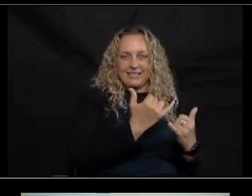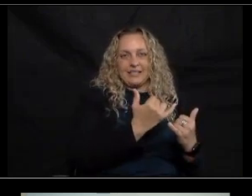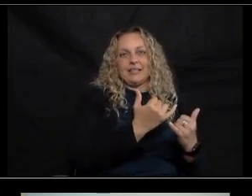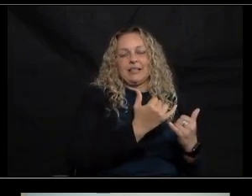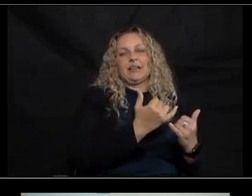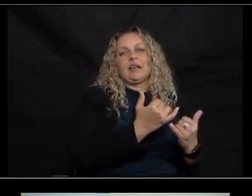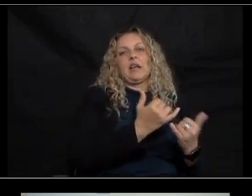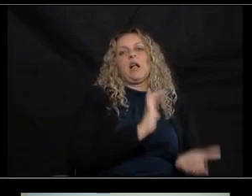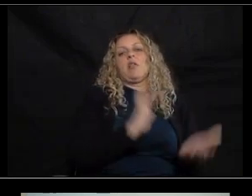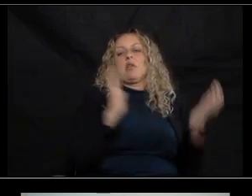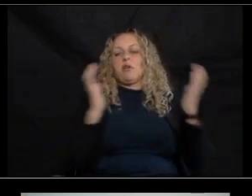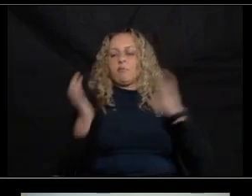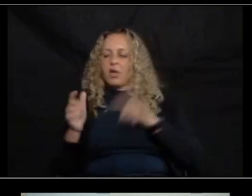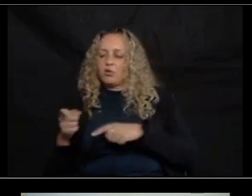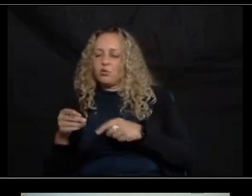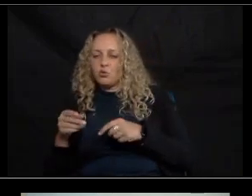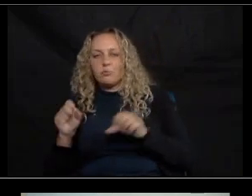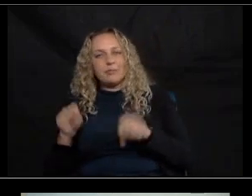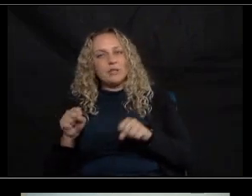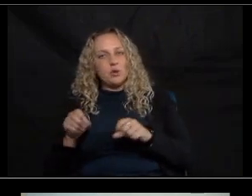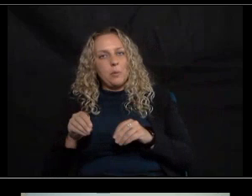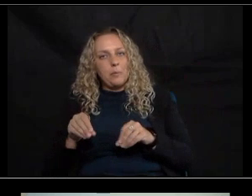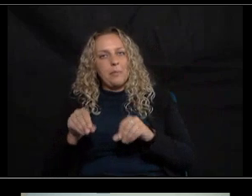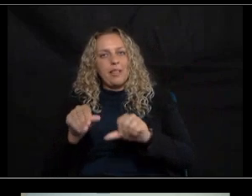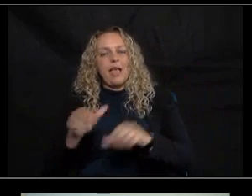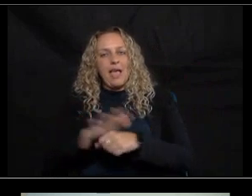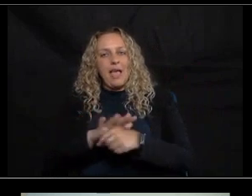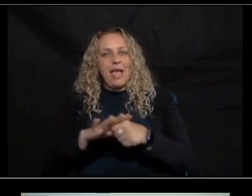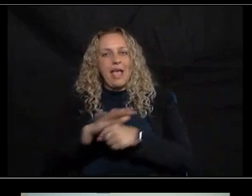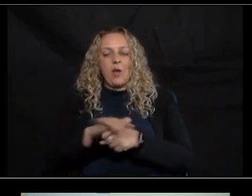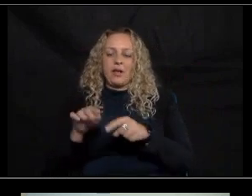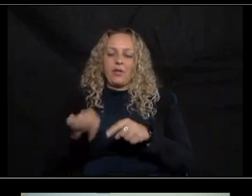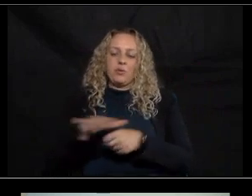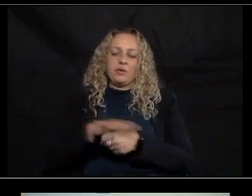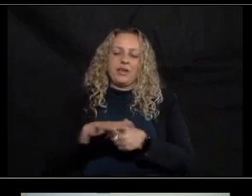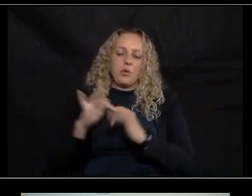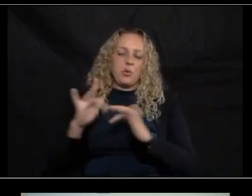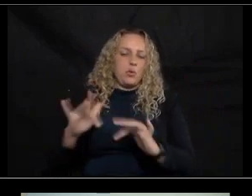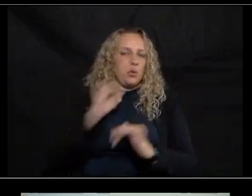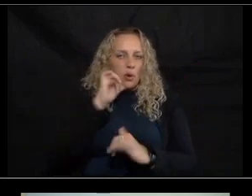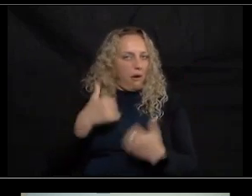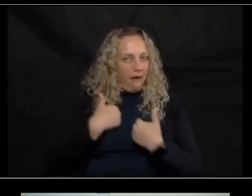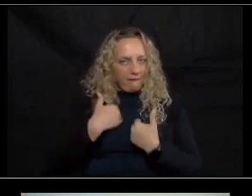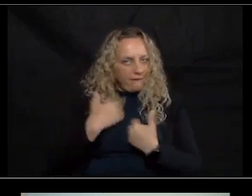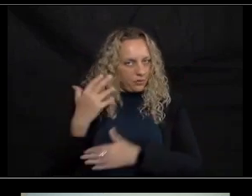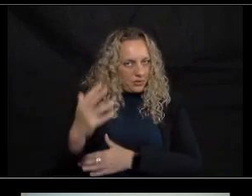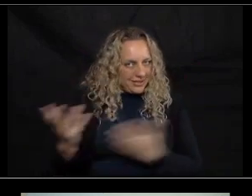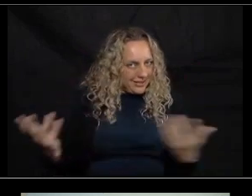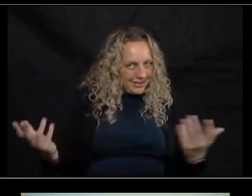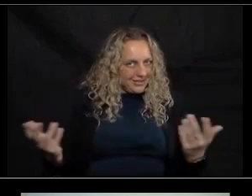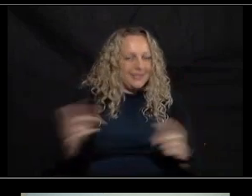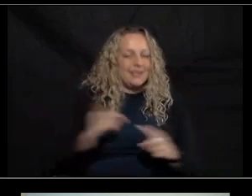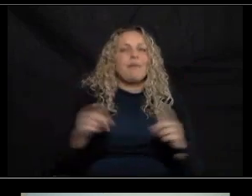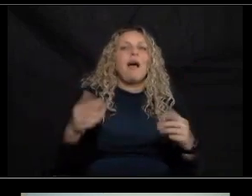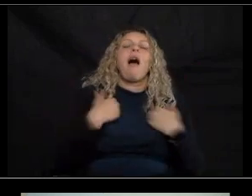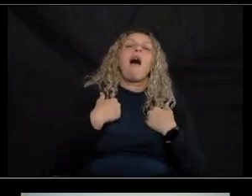define the potential planting areas as areas that do not have trees but